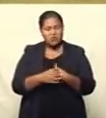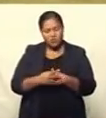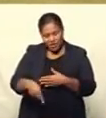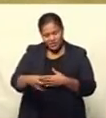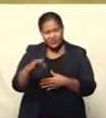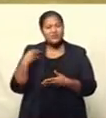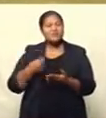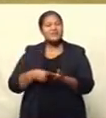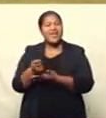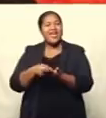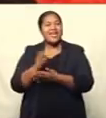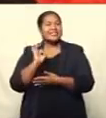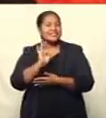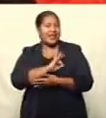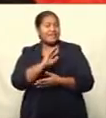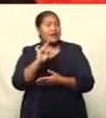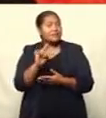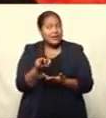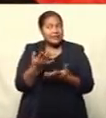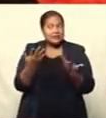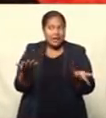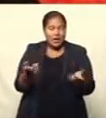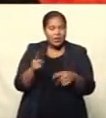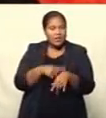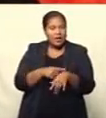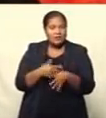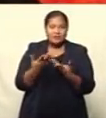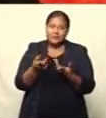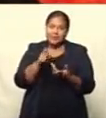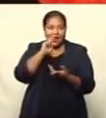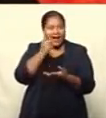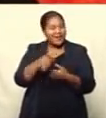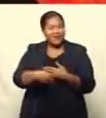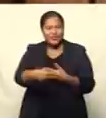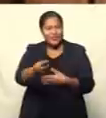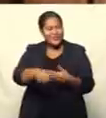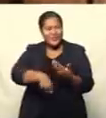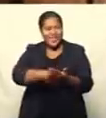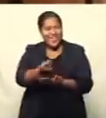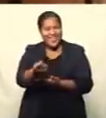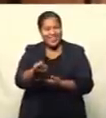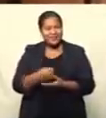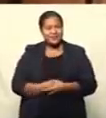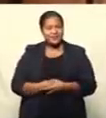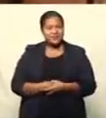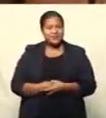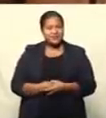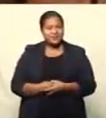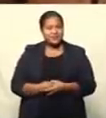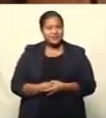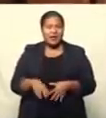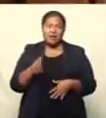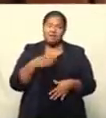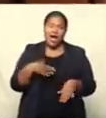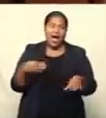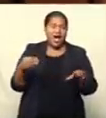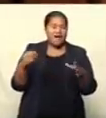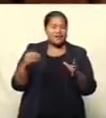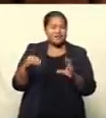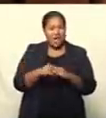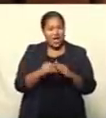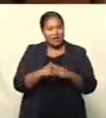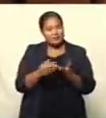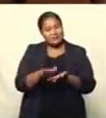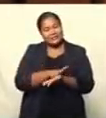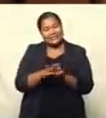staff. However, it has come to a point where he can no longer continue doing this. My bank accounts are dry. I've done everything I can. I've